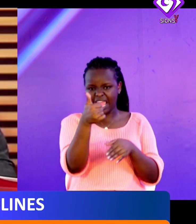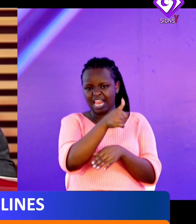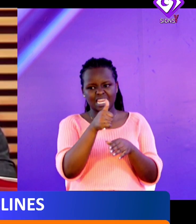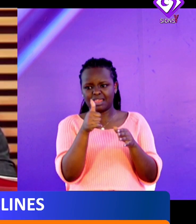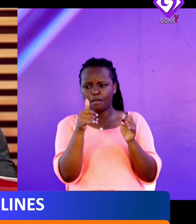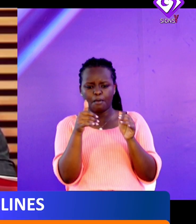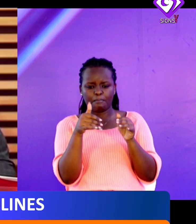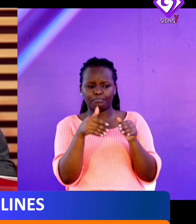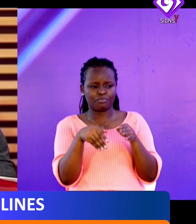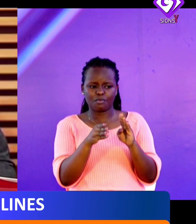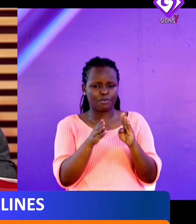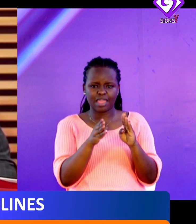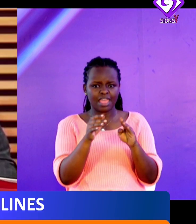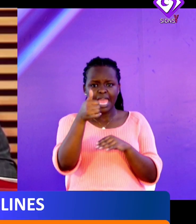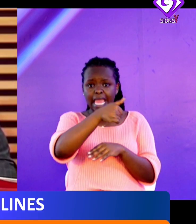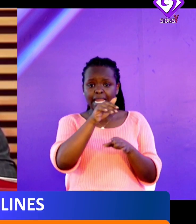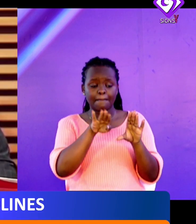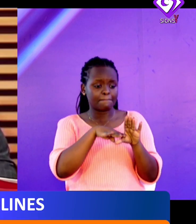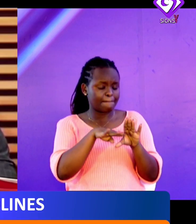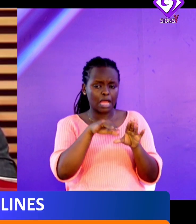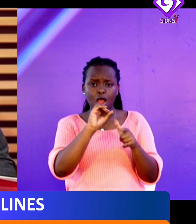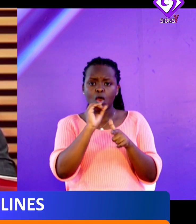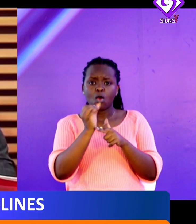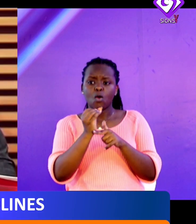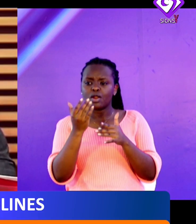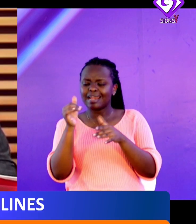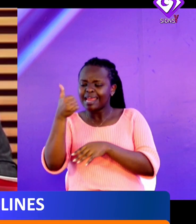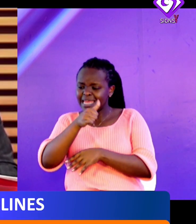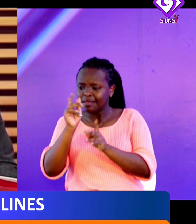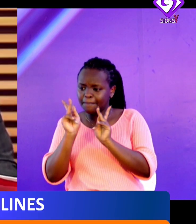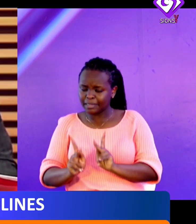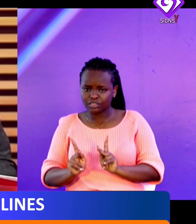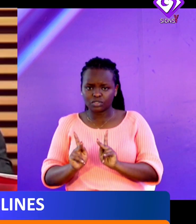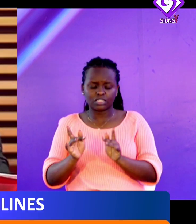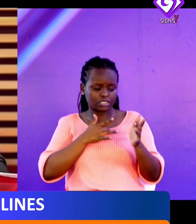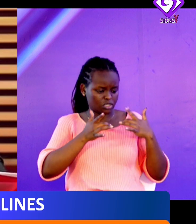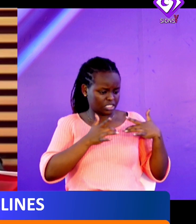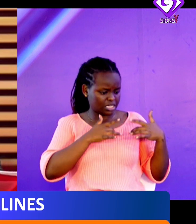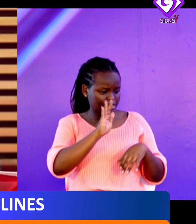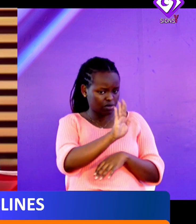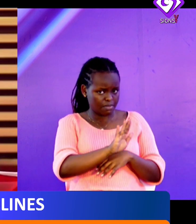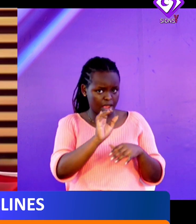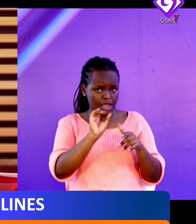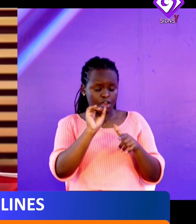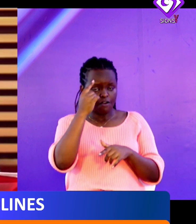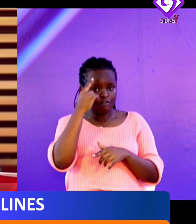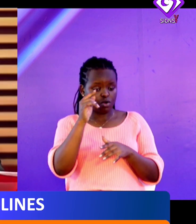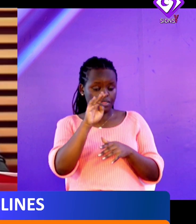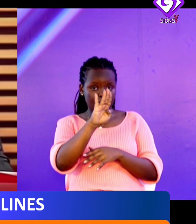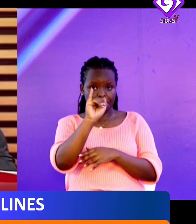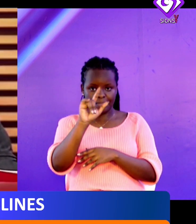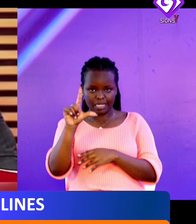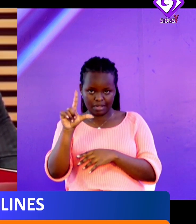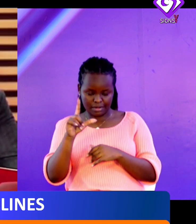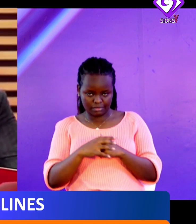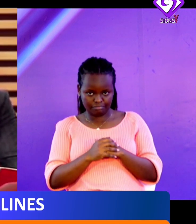whatsoever from any member or quarter in its consideration of the Anti-Money Laundering and